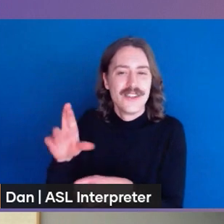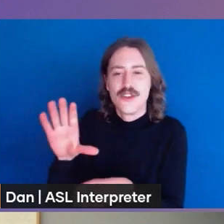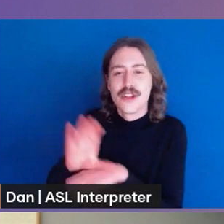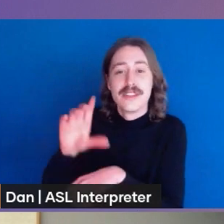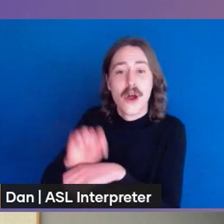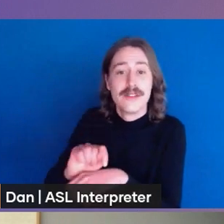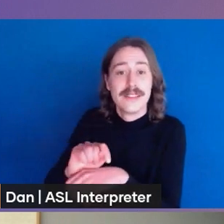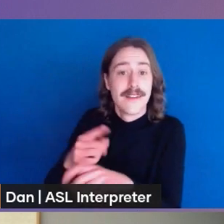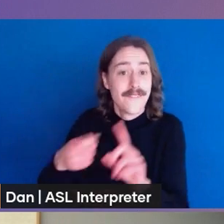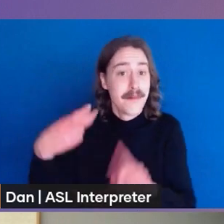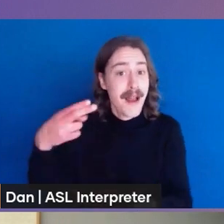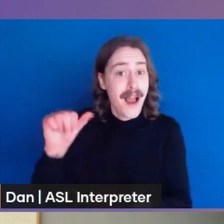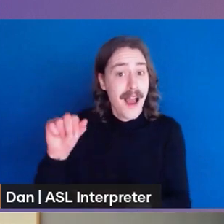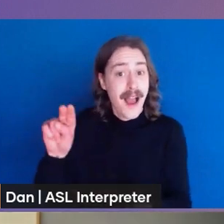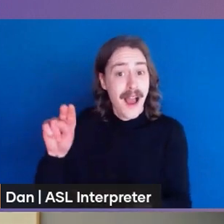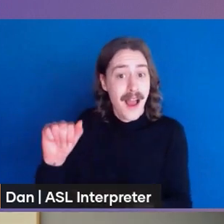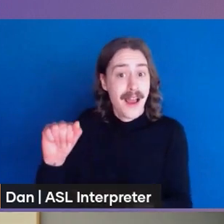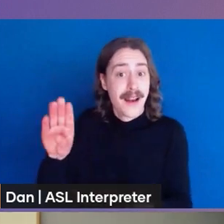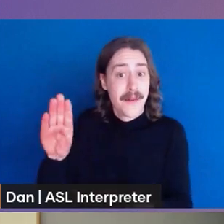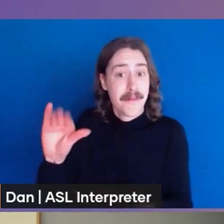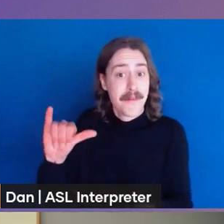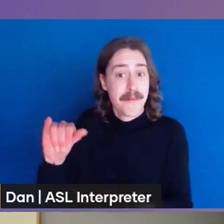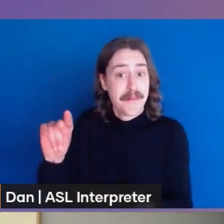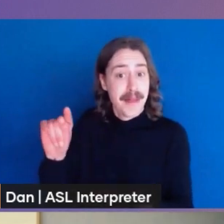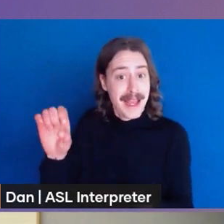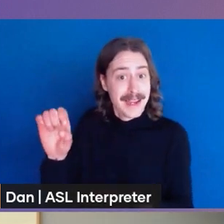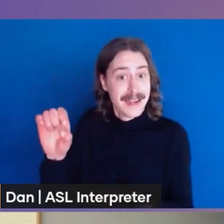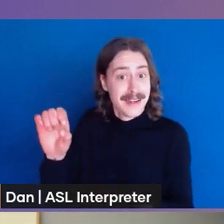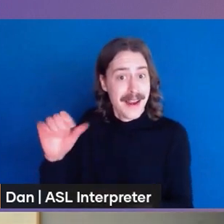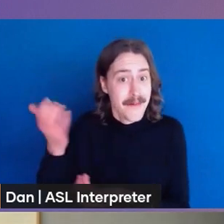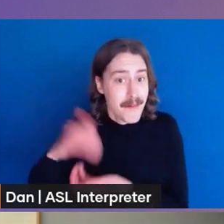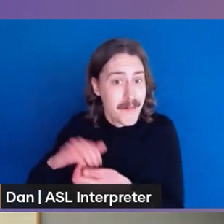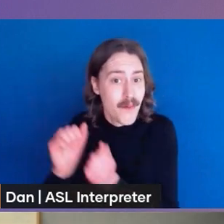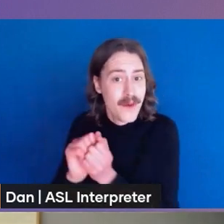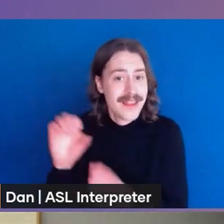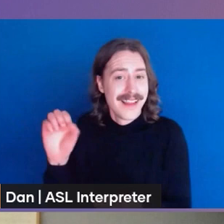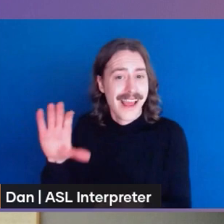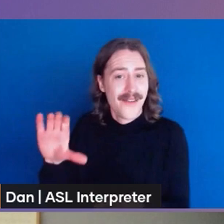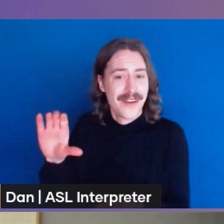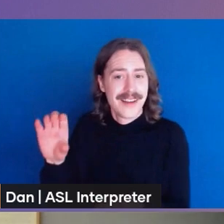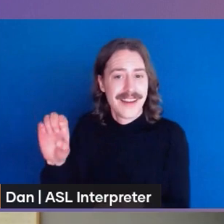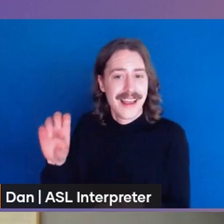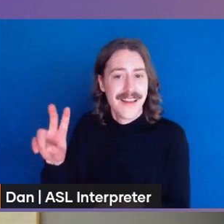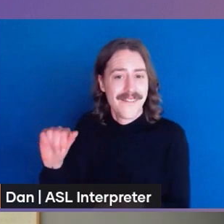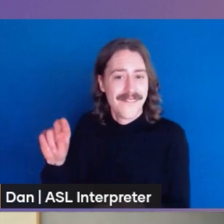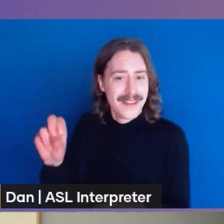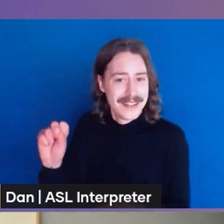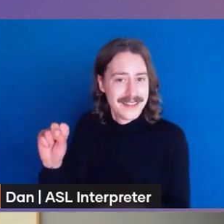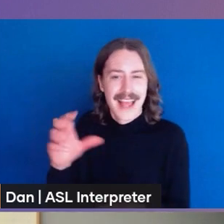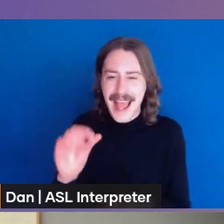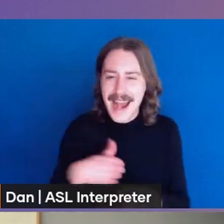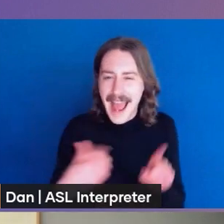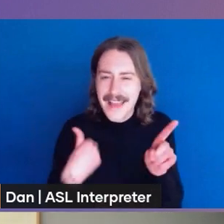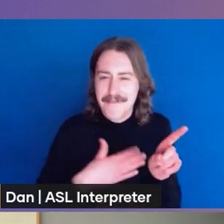Atlanta Hub with Eric Evans. You can reach me at my email, Twitter, GitHub, and we'll have that a little bit later in the slideshow.